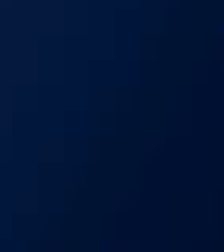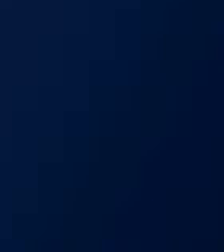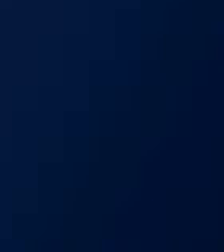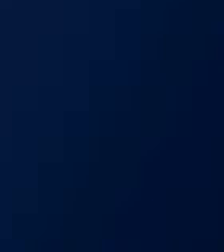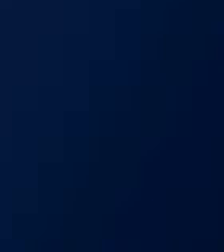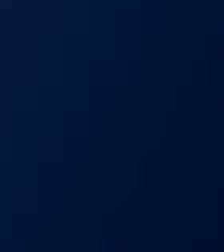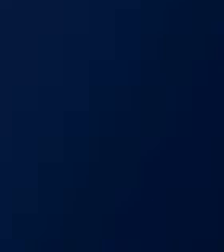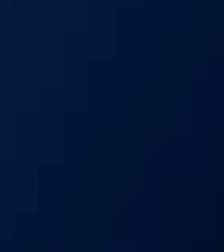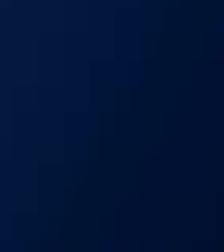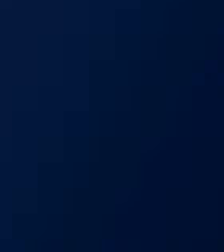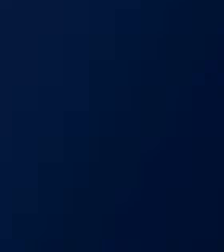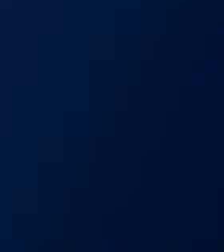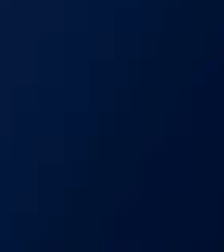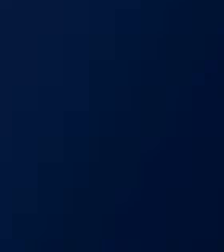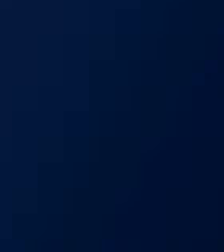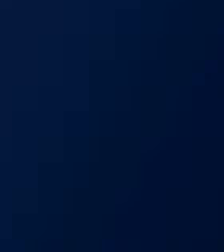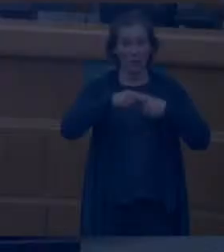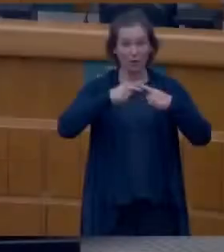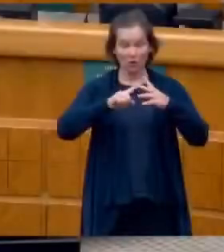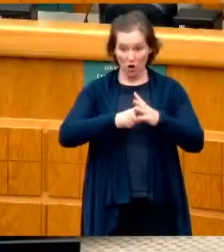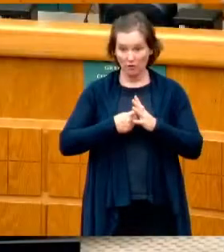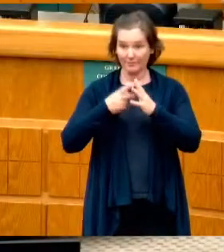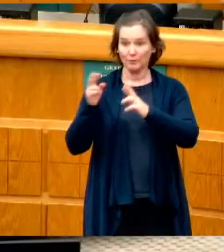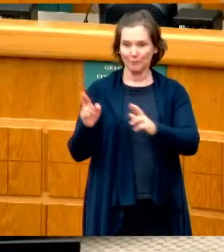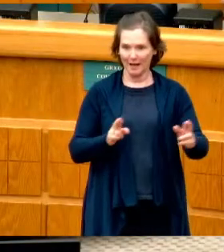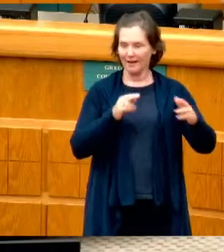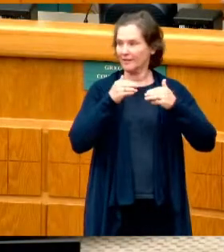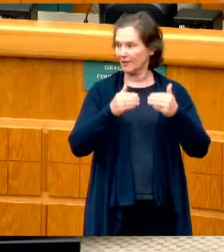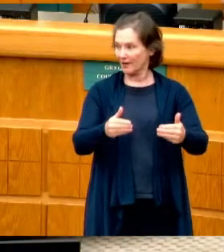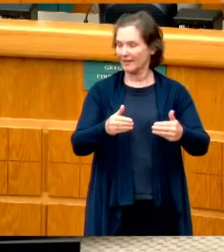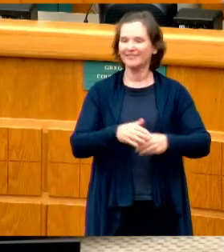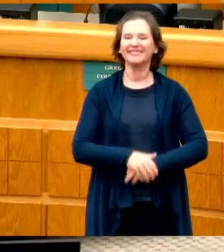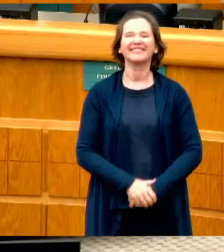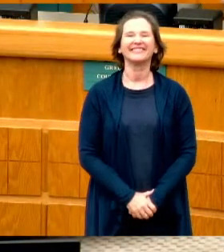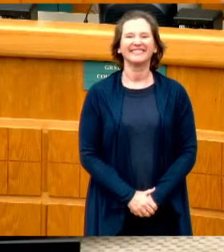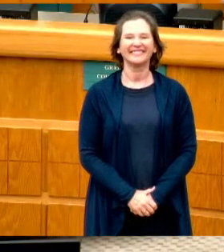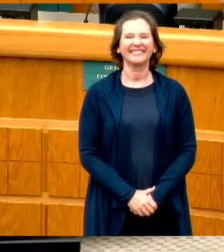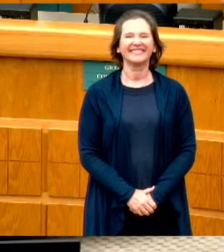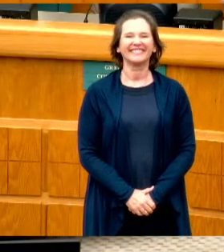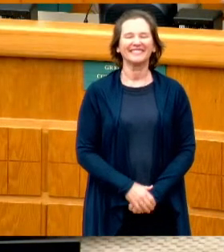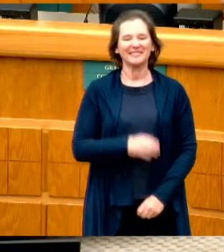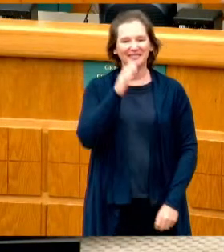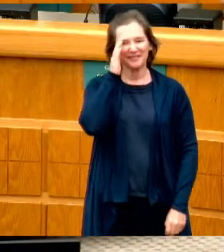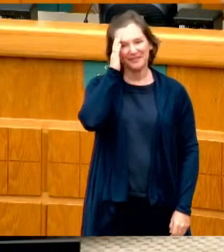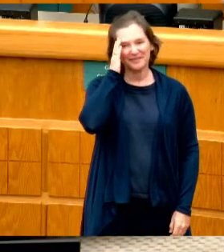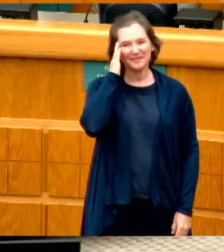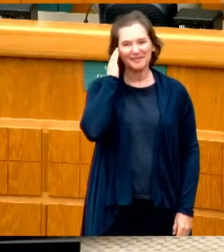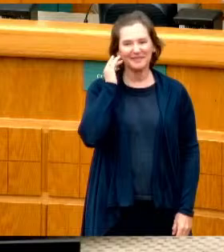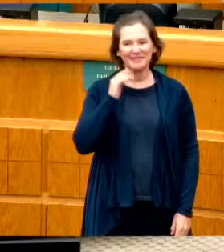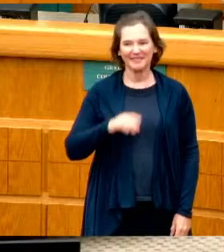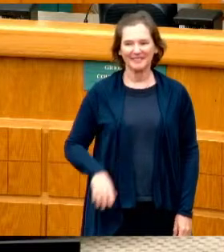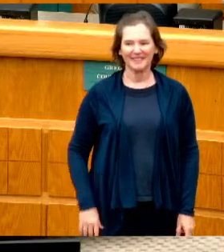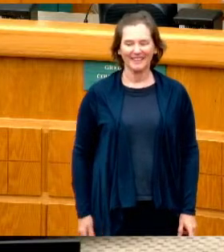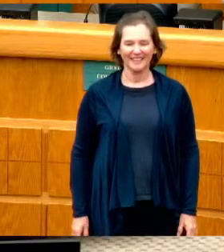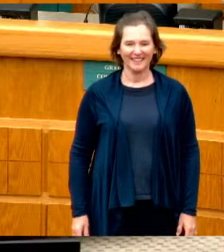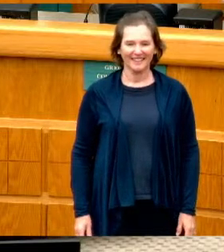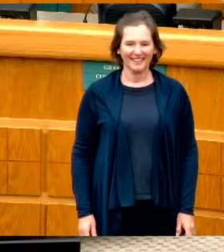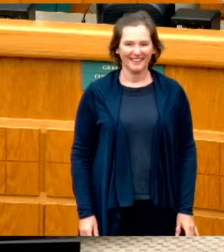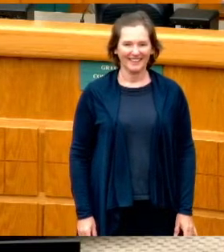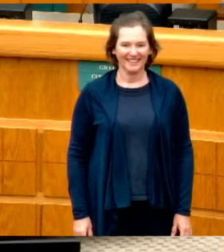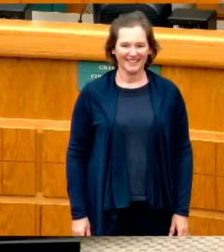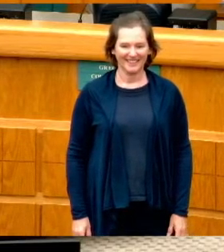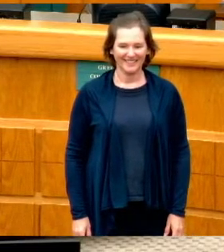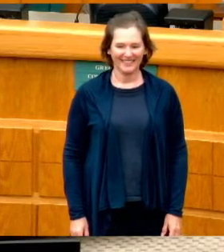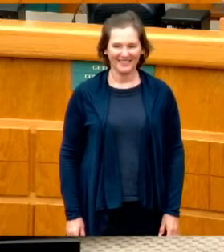Okay, somebody tell me when. Yeah? Okay. Great.